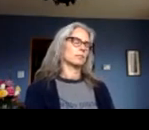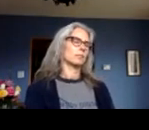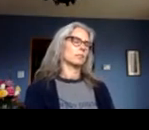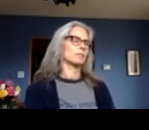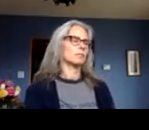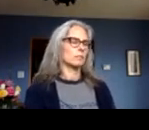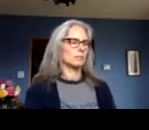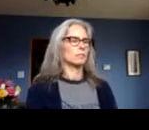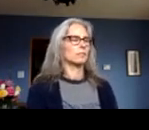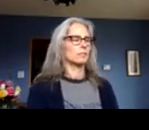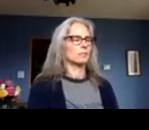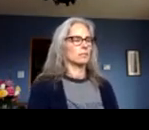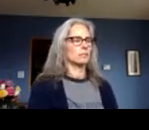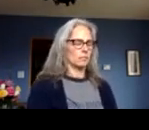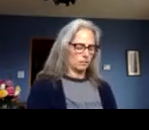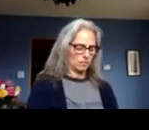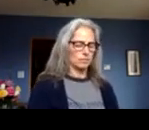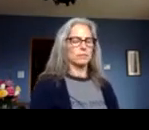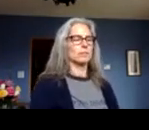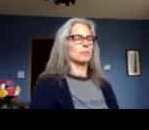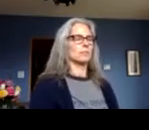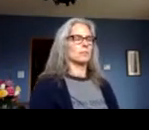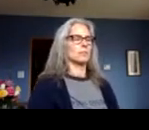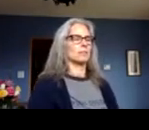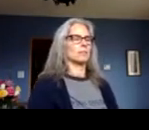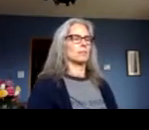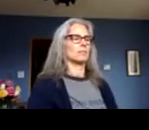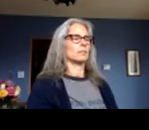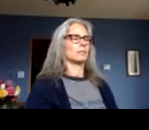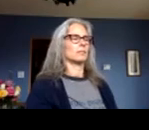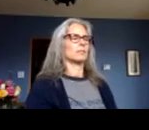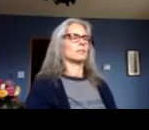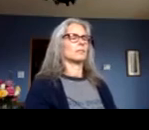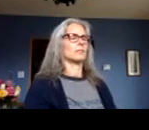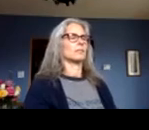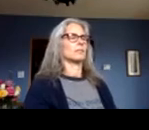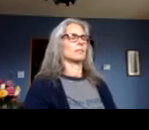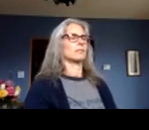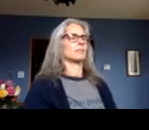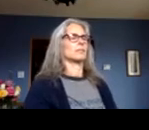Putting the code on a slide and then having an activity they do. So once they get enrolled into it, then they do something in classroom.